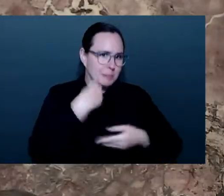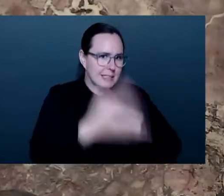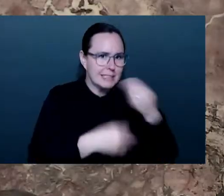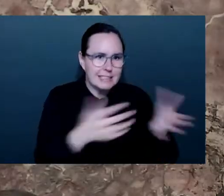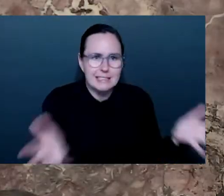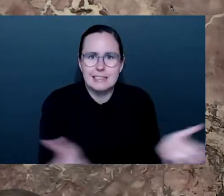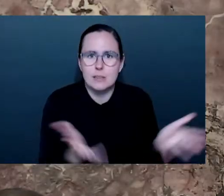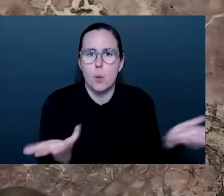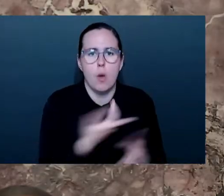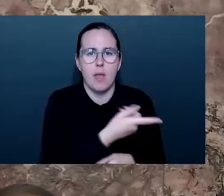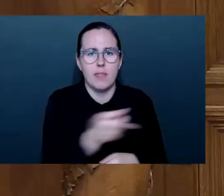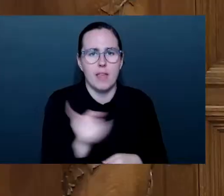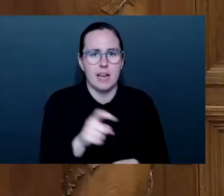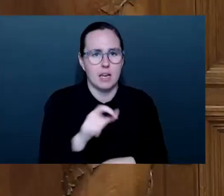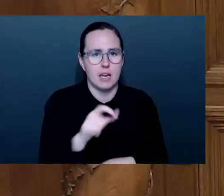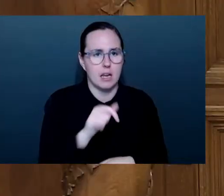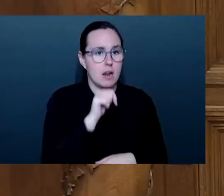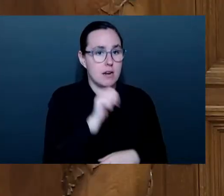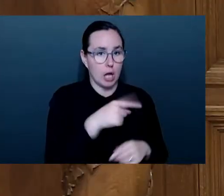province.